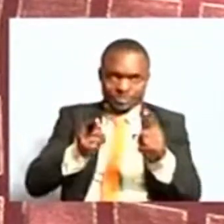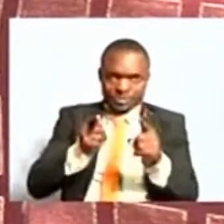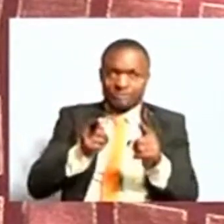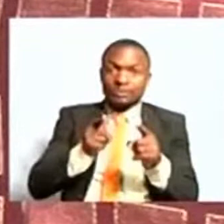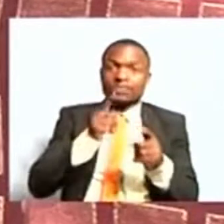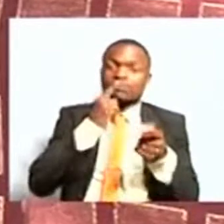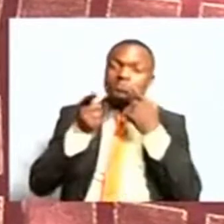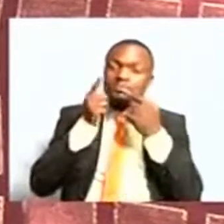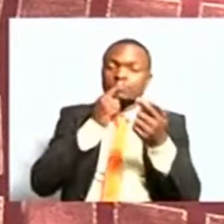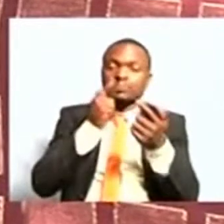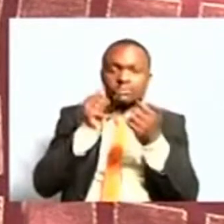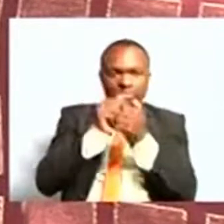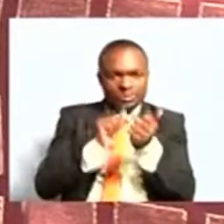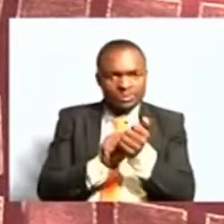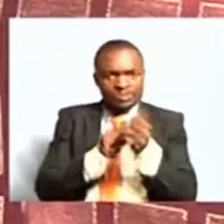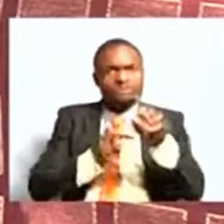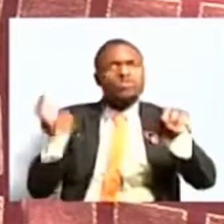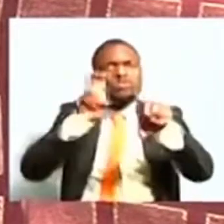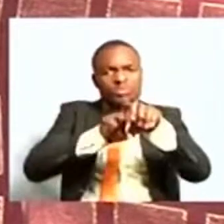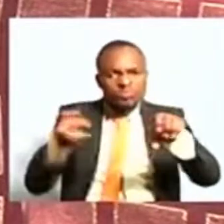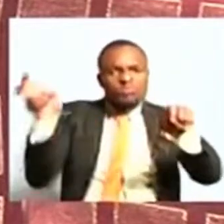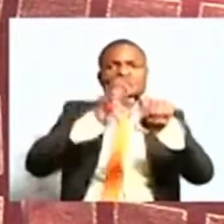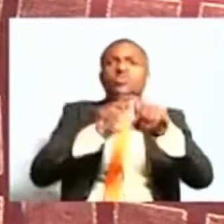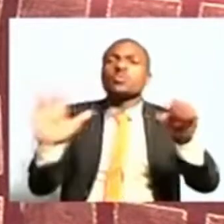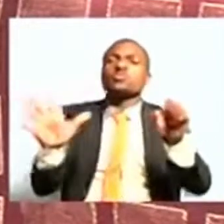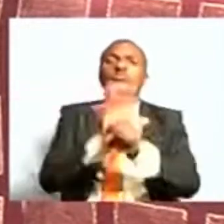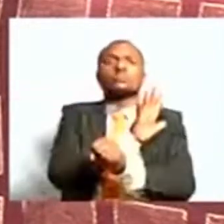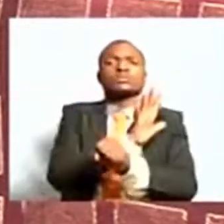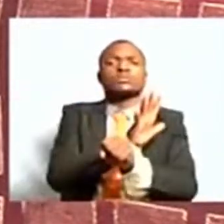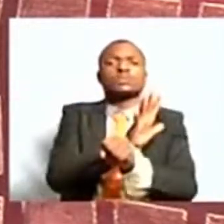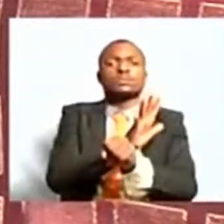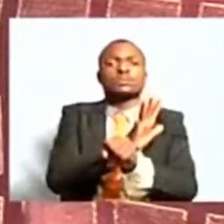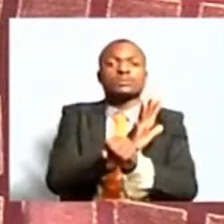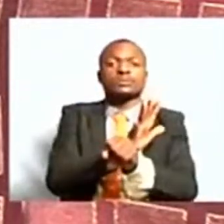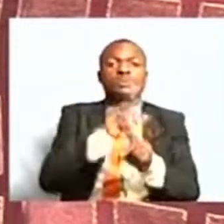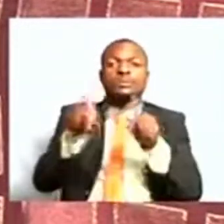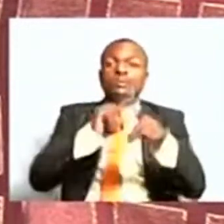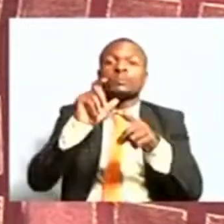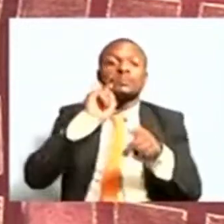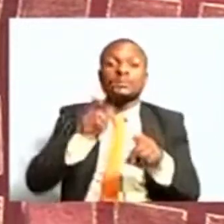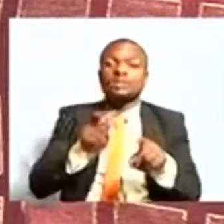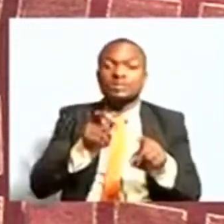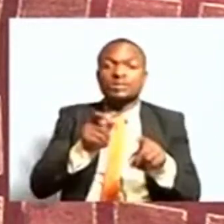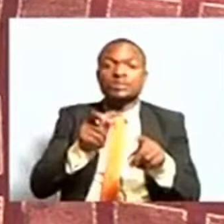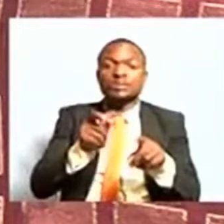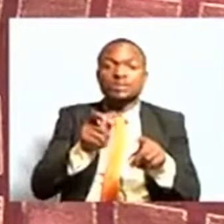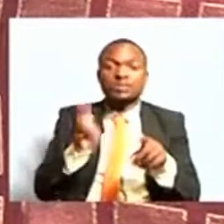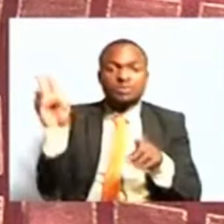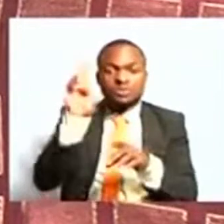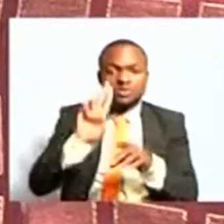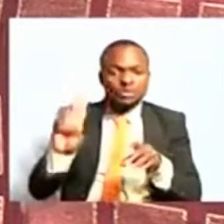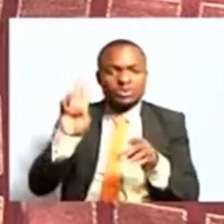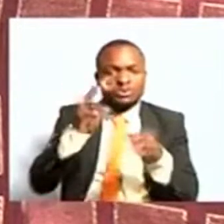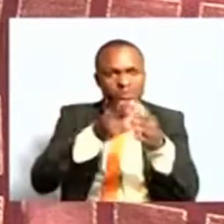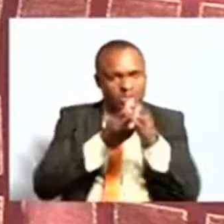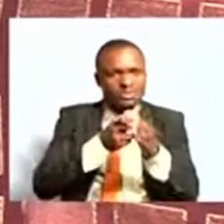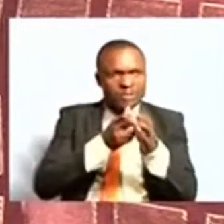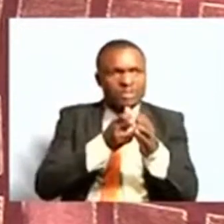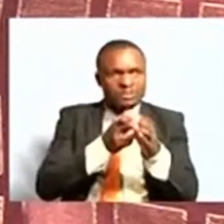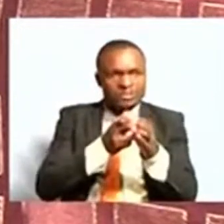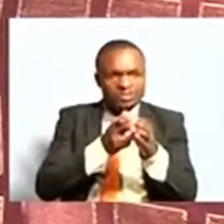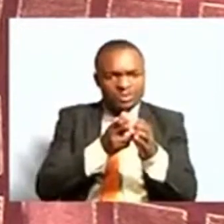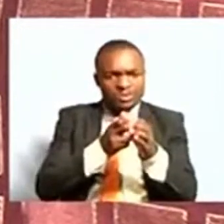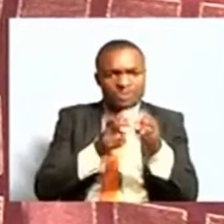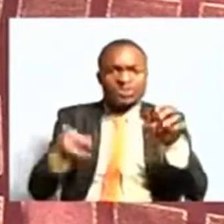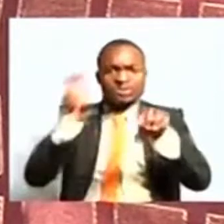overloading. People should not get onto a truck that is overloaded. It is a risk. It might be good. It is a